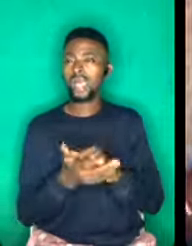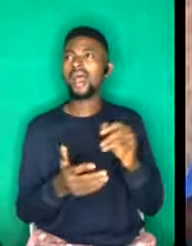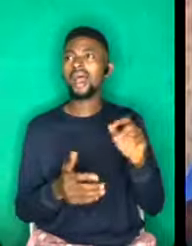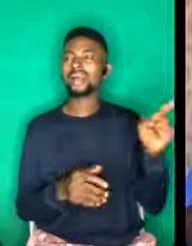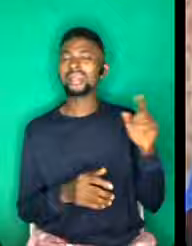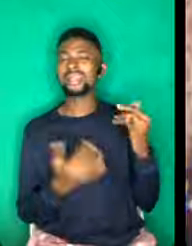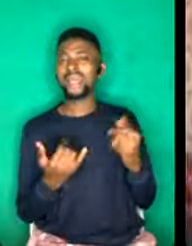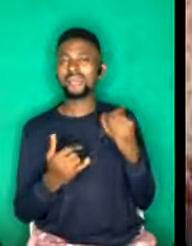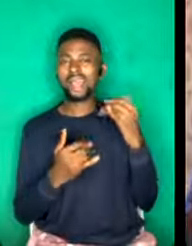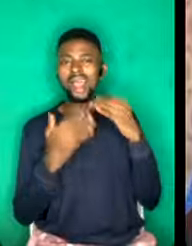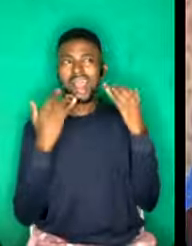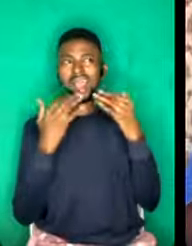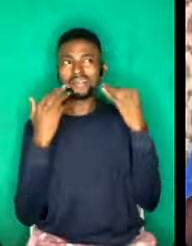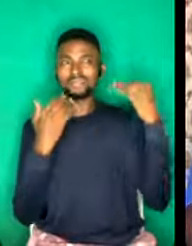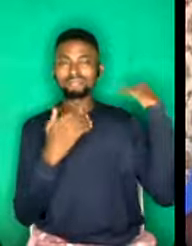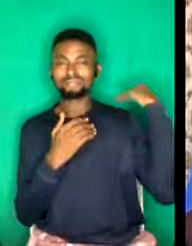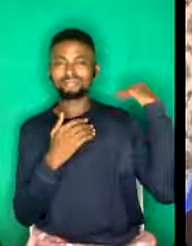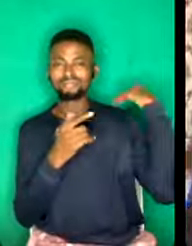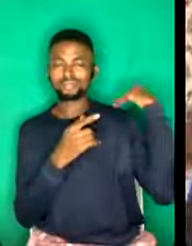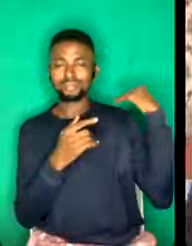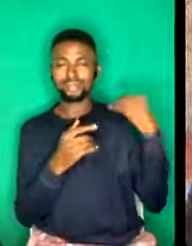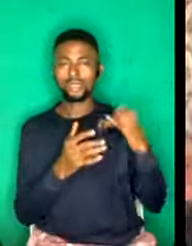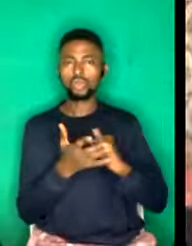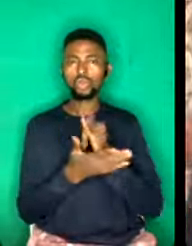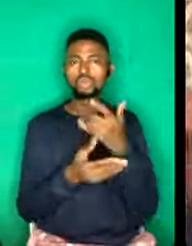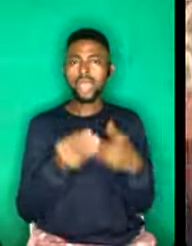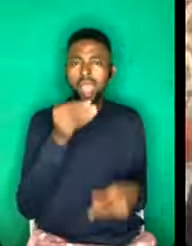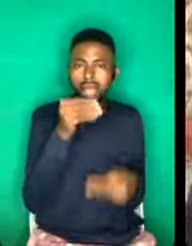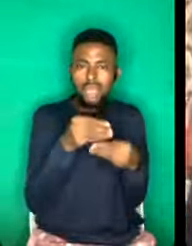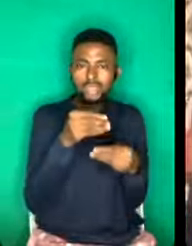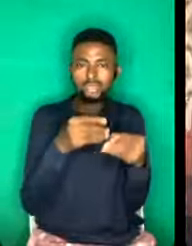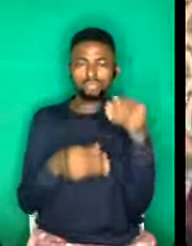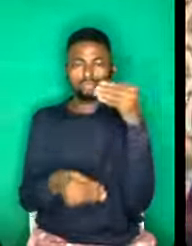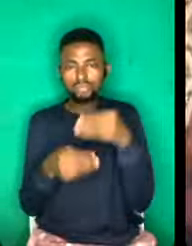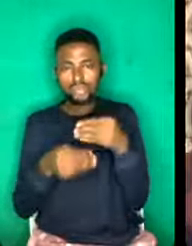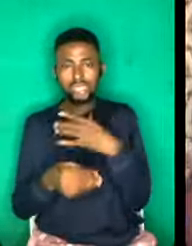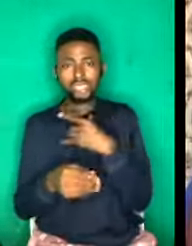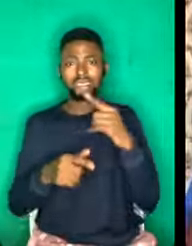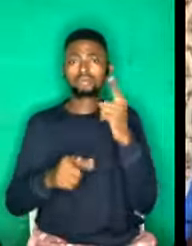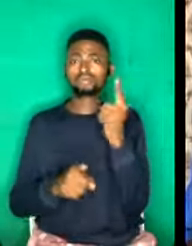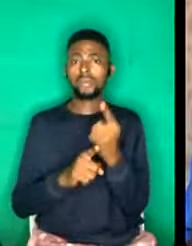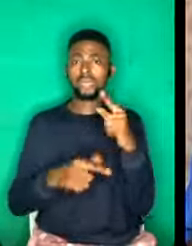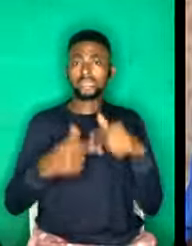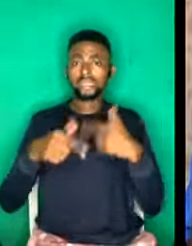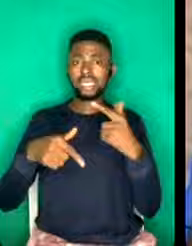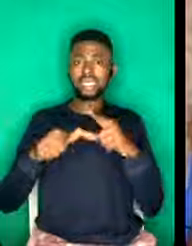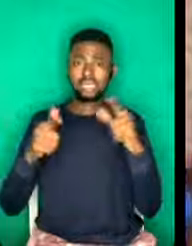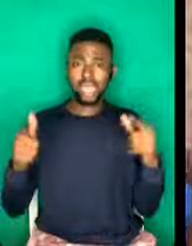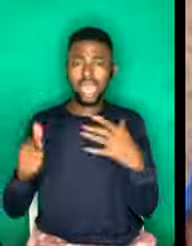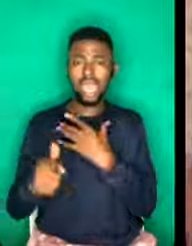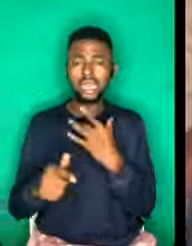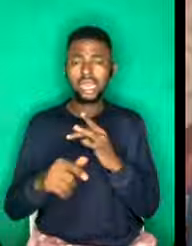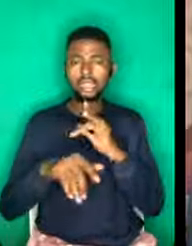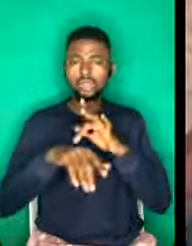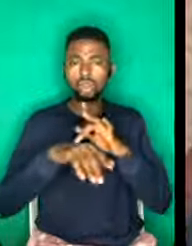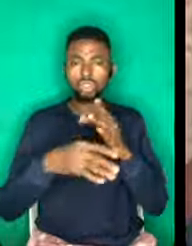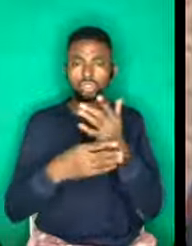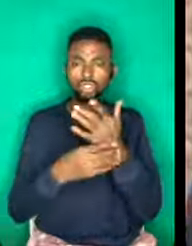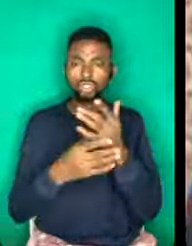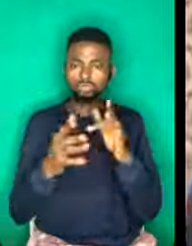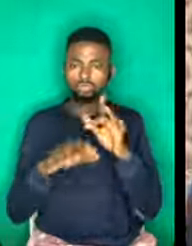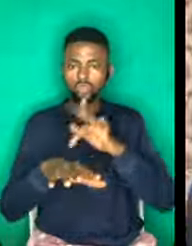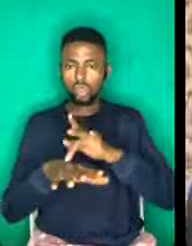They are doing this. So with those additions and the proper sign language and the touch, tactile sign language, there